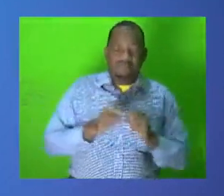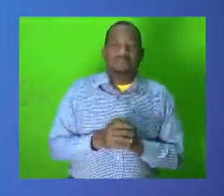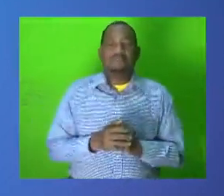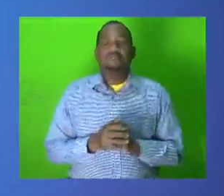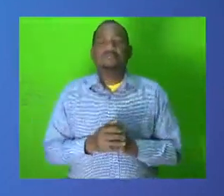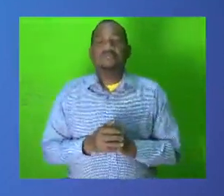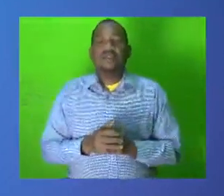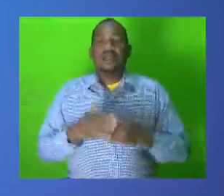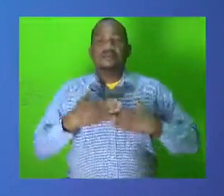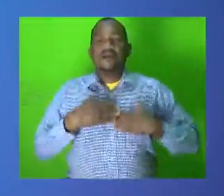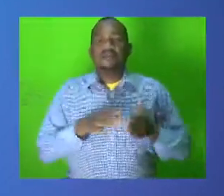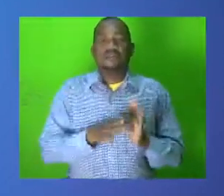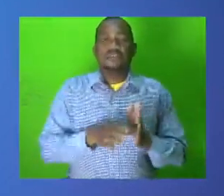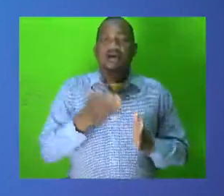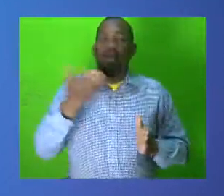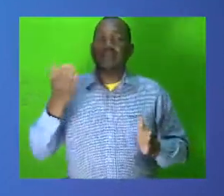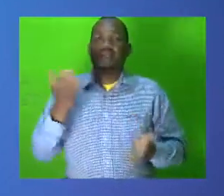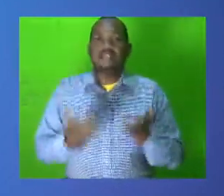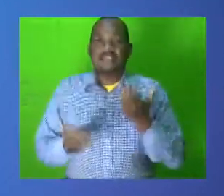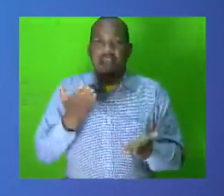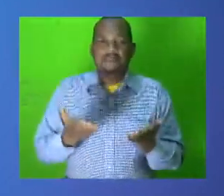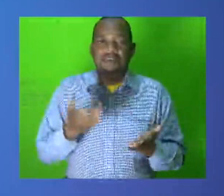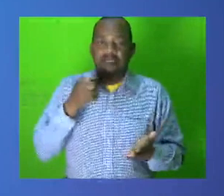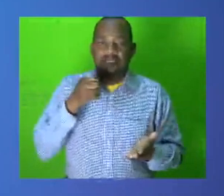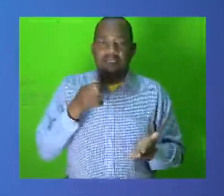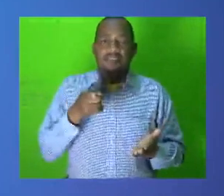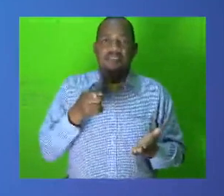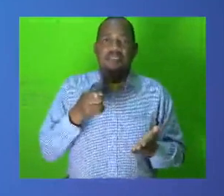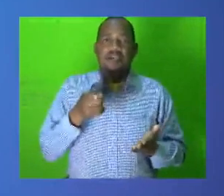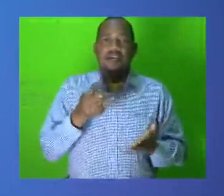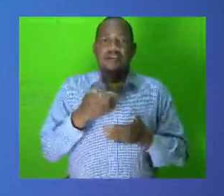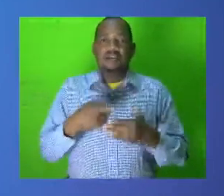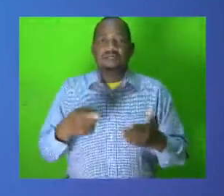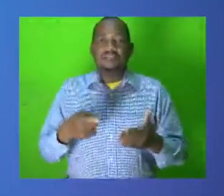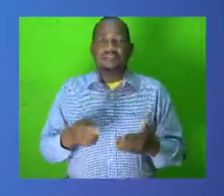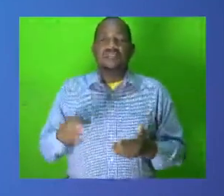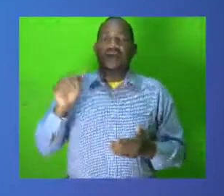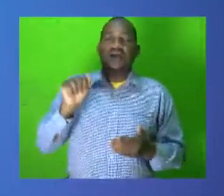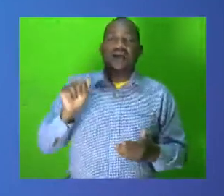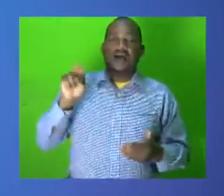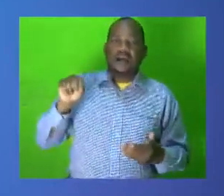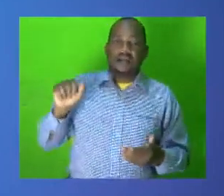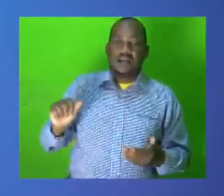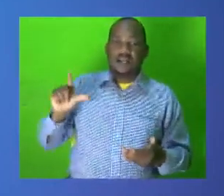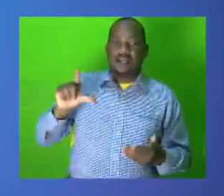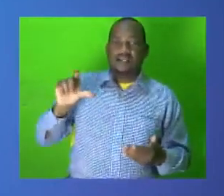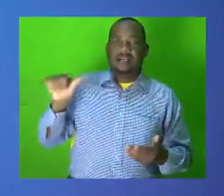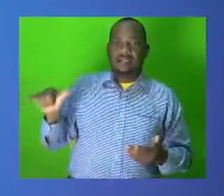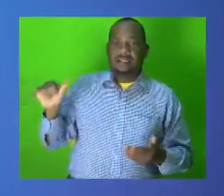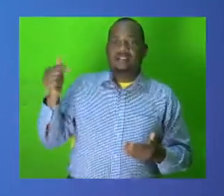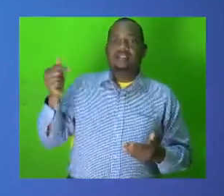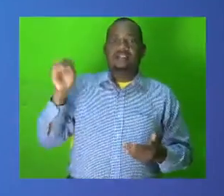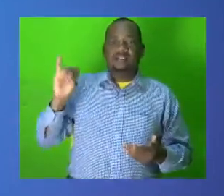My students, also another types in this category is analytical research.